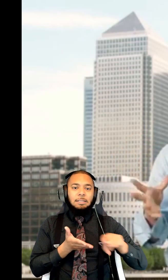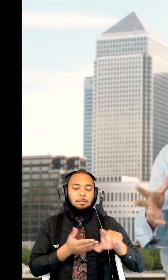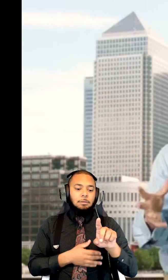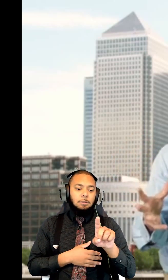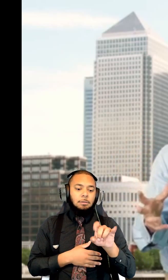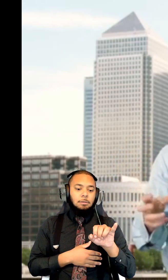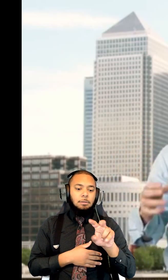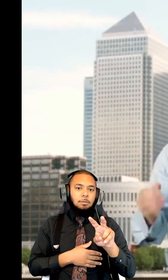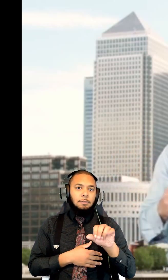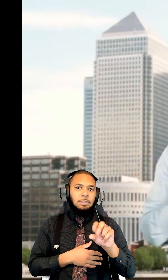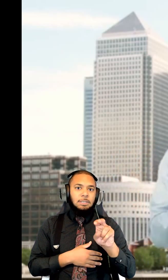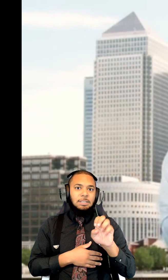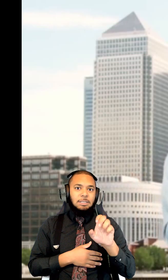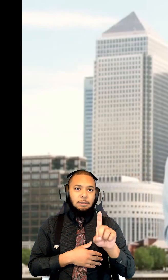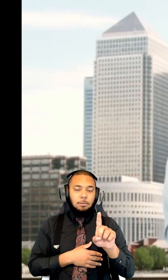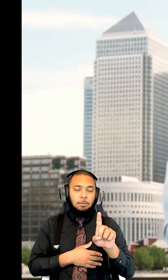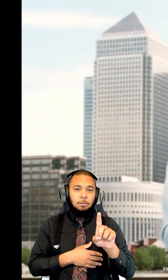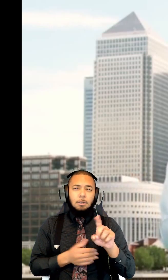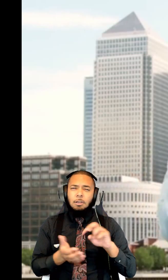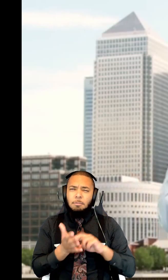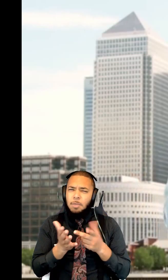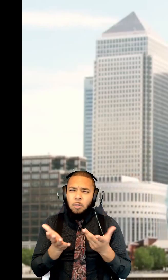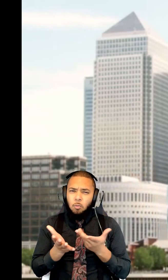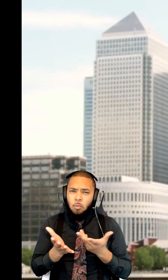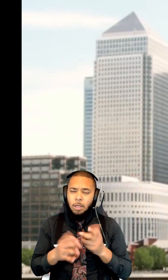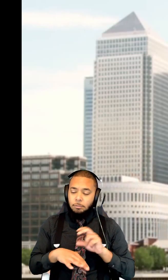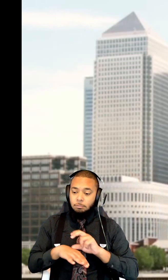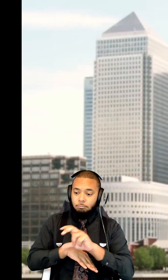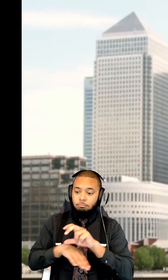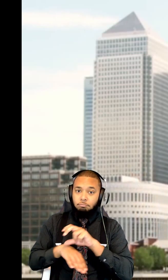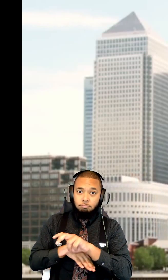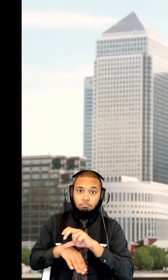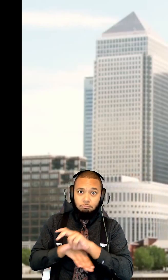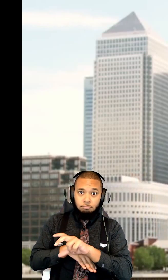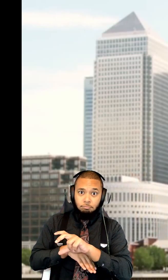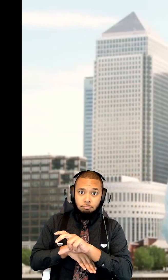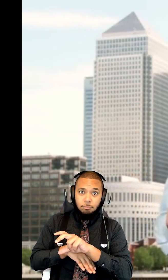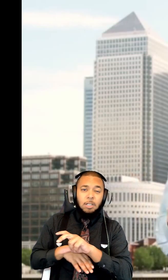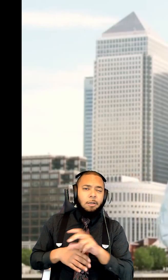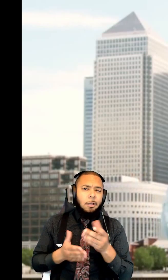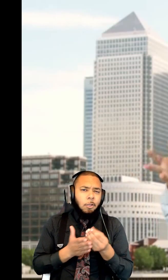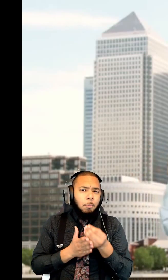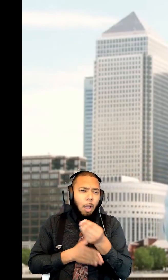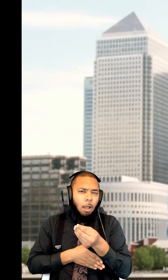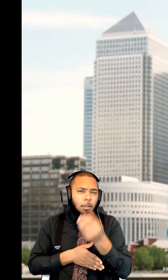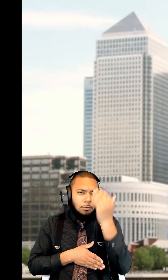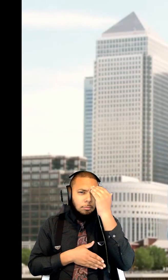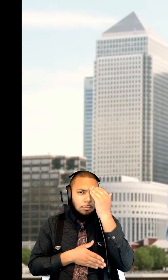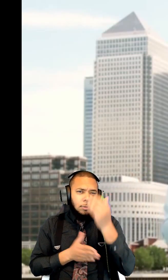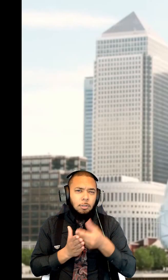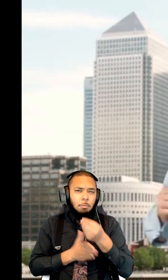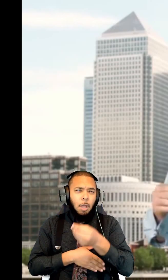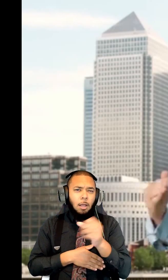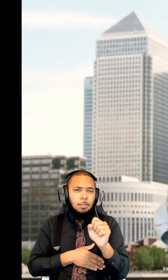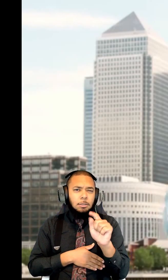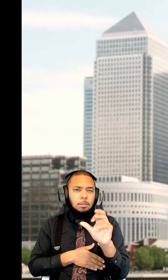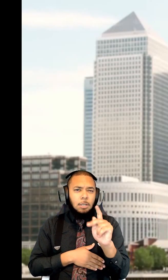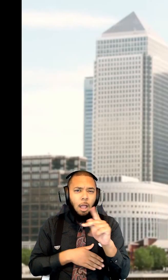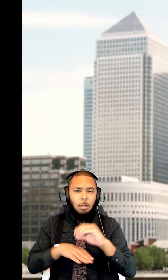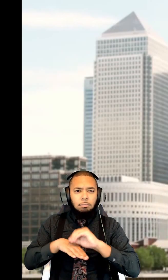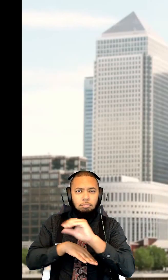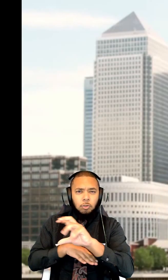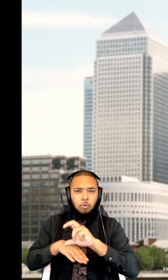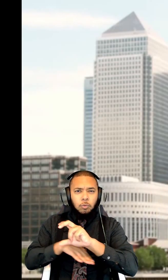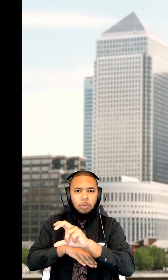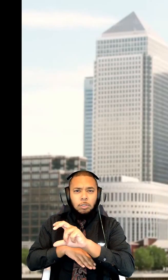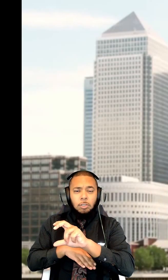Well, a stock dividend is when you own a small piece of a company because you bought stock in that company, and the company